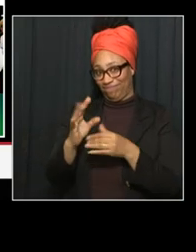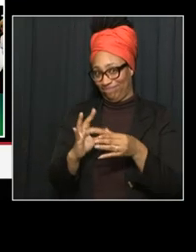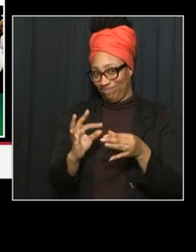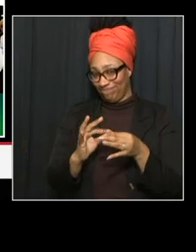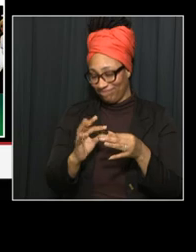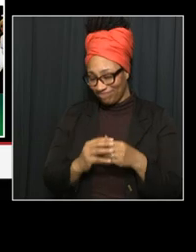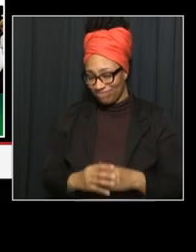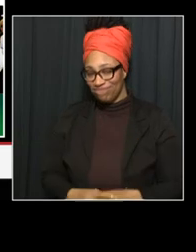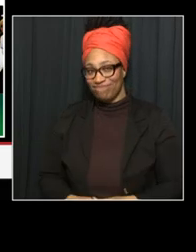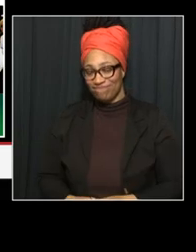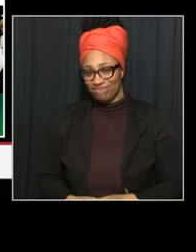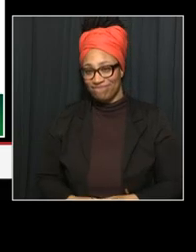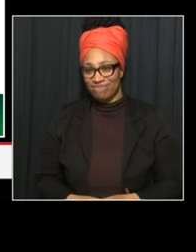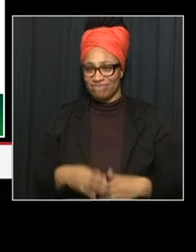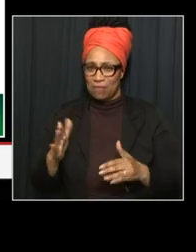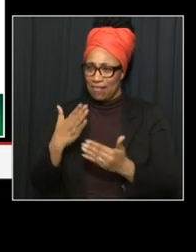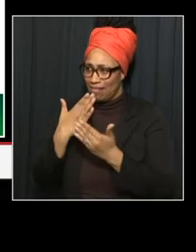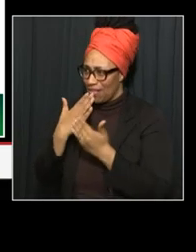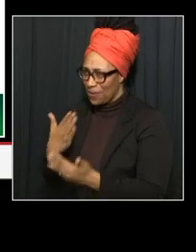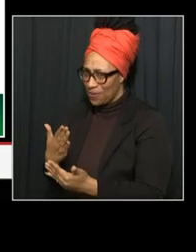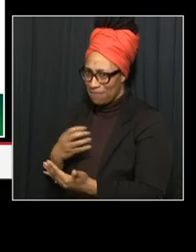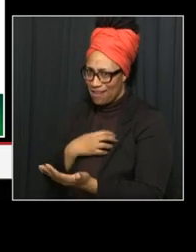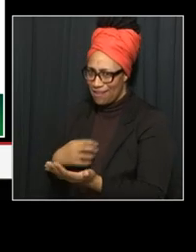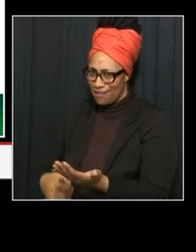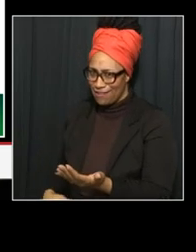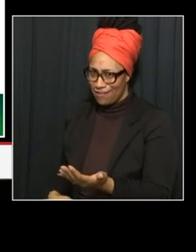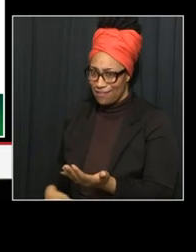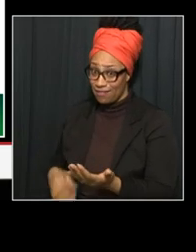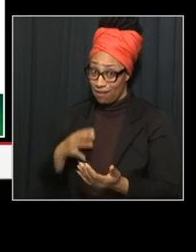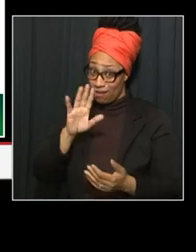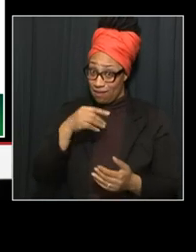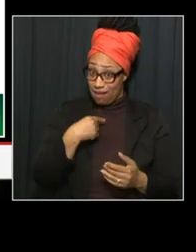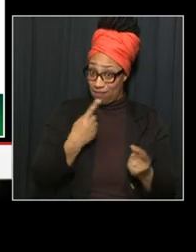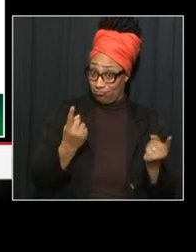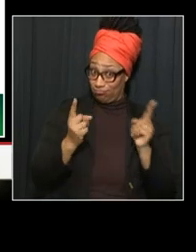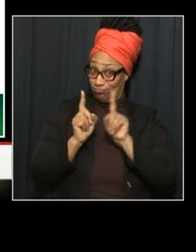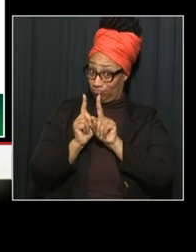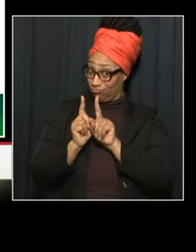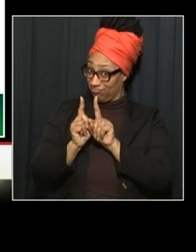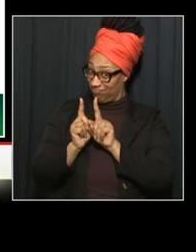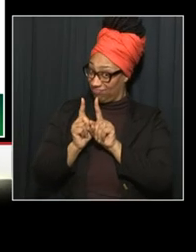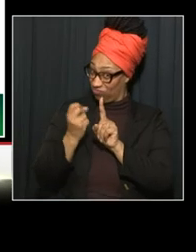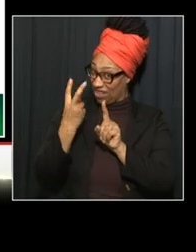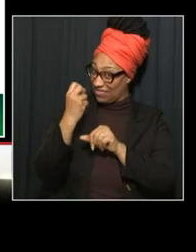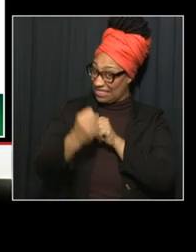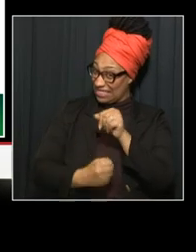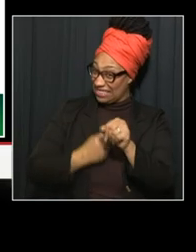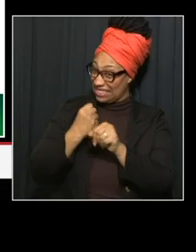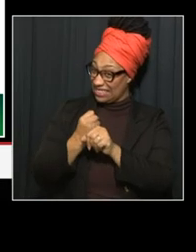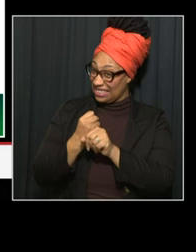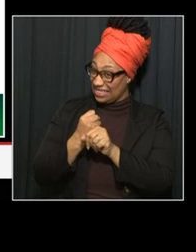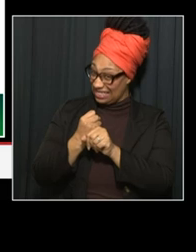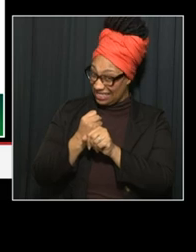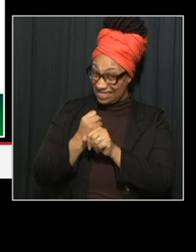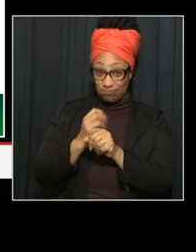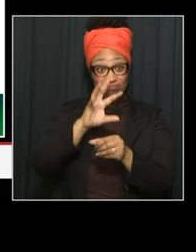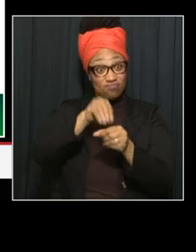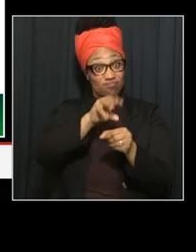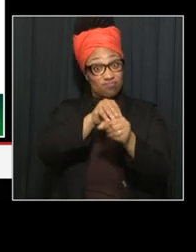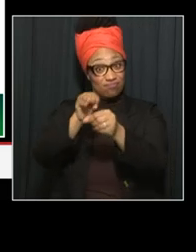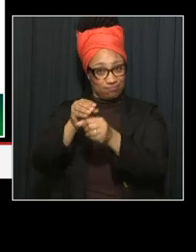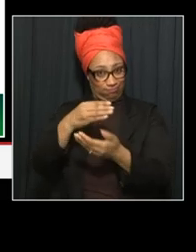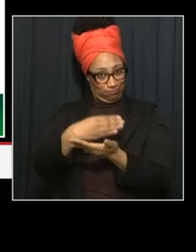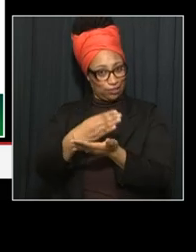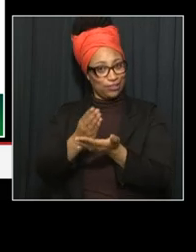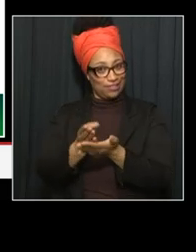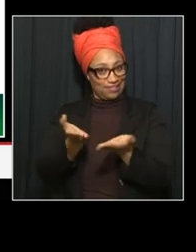budget engagement forum with the mayor over the past 12 years. And I'm going to be really quick about this, but it's really important to provide some